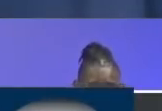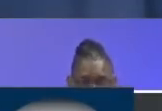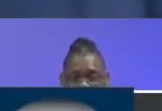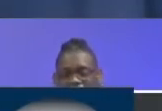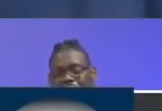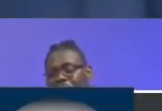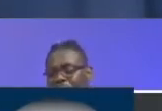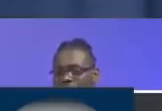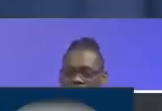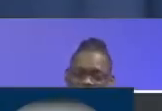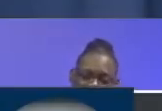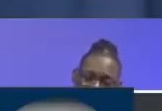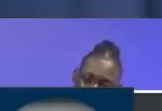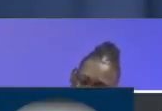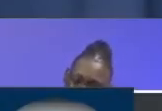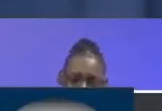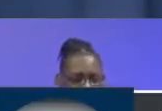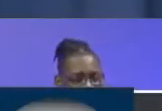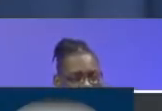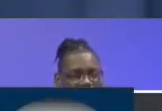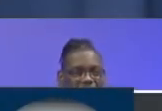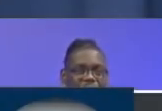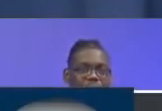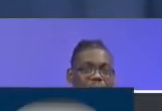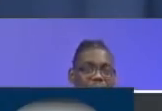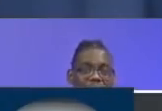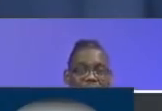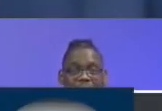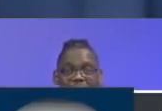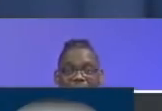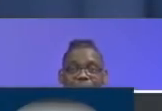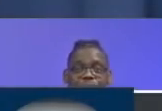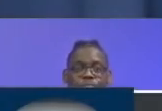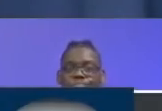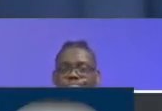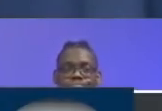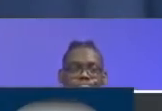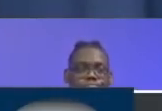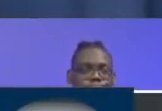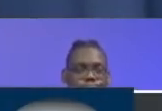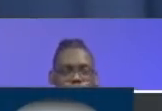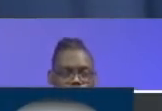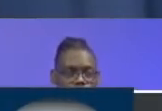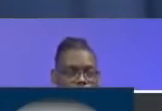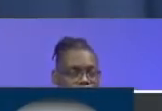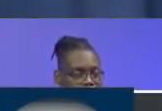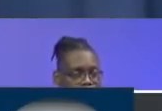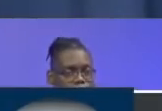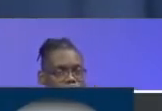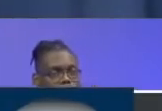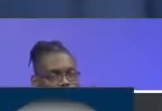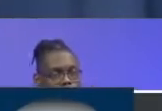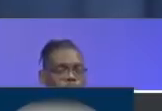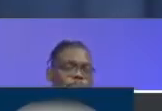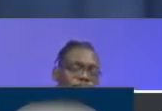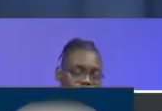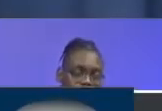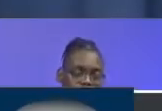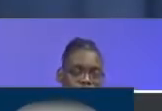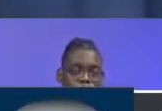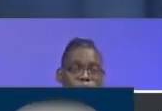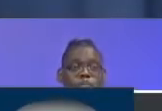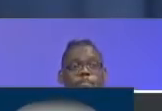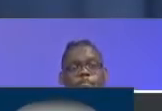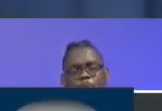48%, up from 25 to 30% during our plateau phase. On behalf of every frontline worker,